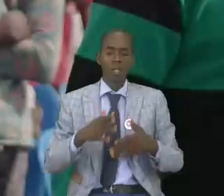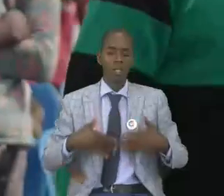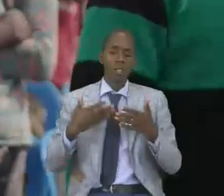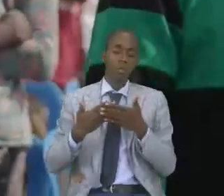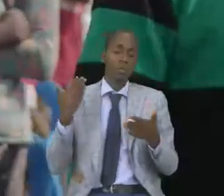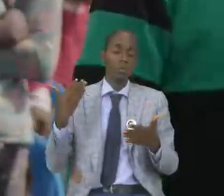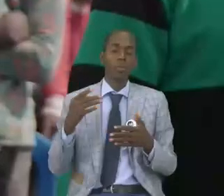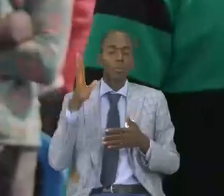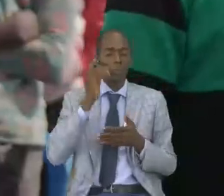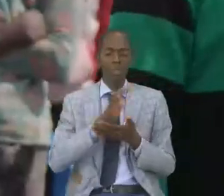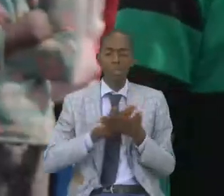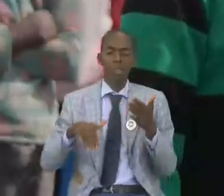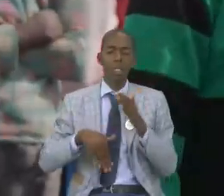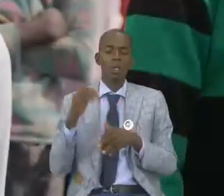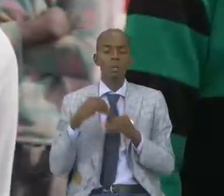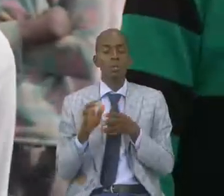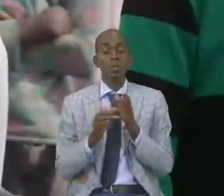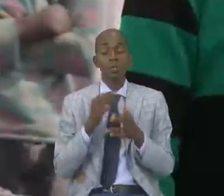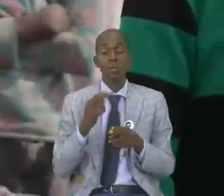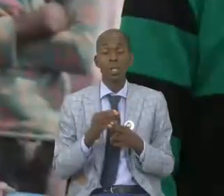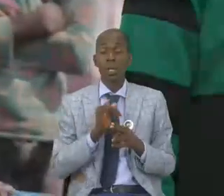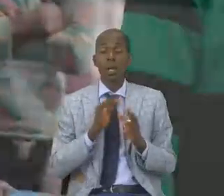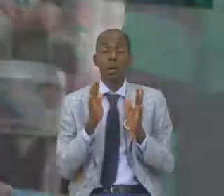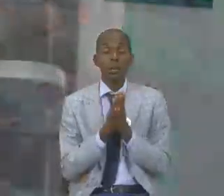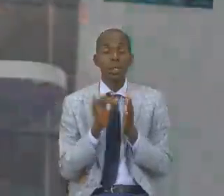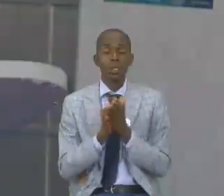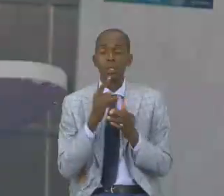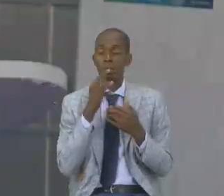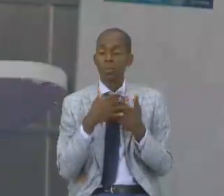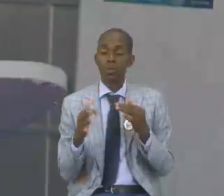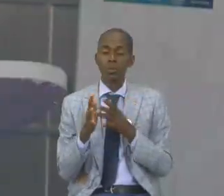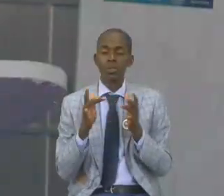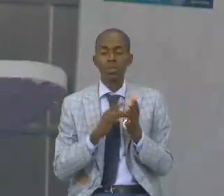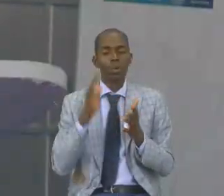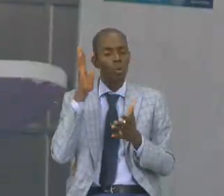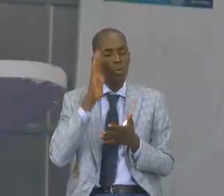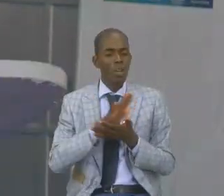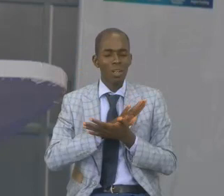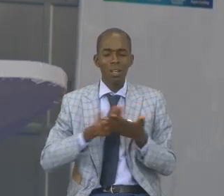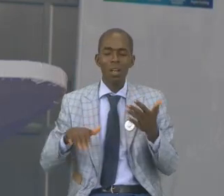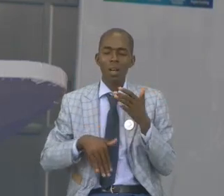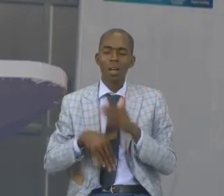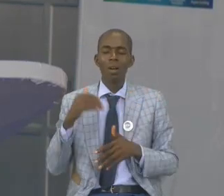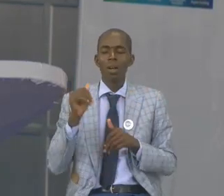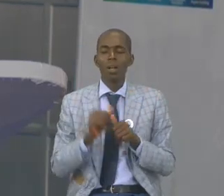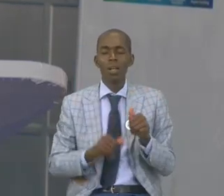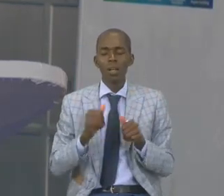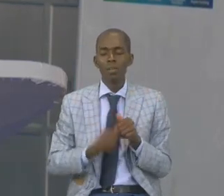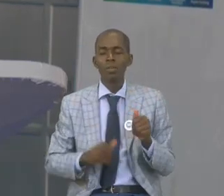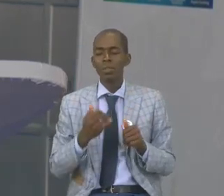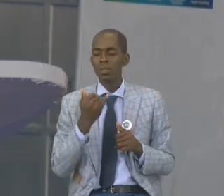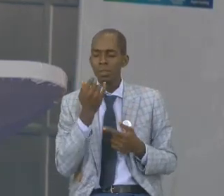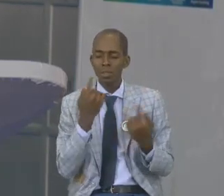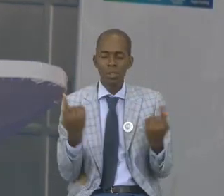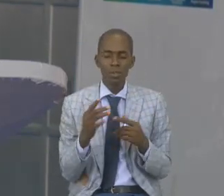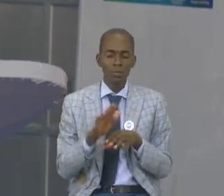Jesus' name. I pray the blood of Jesus will wipe away all the record of sin,